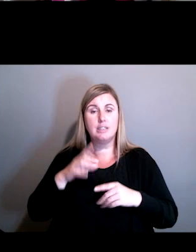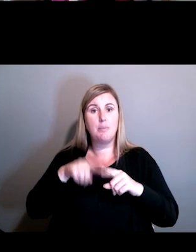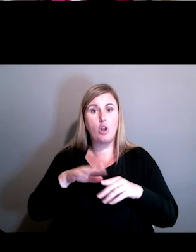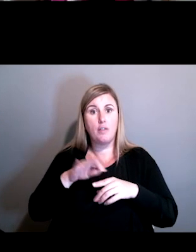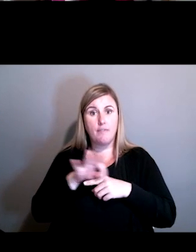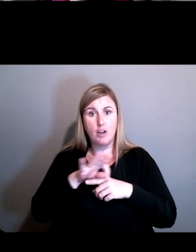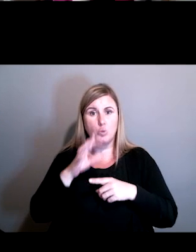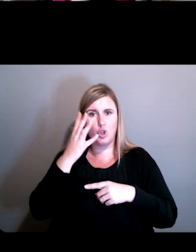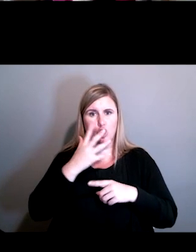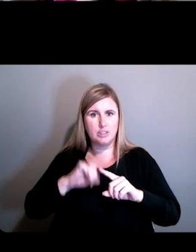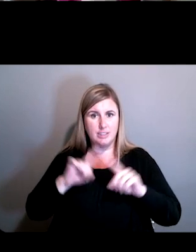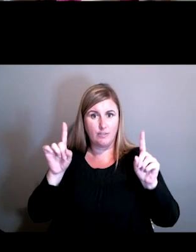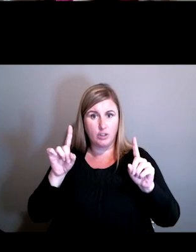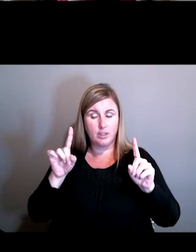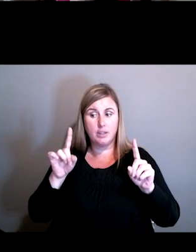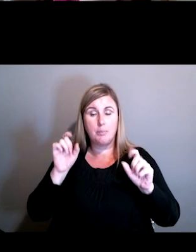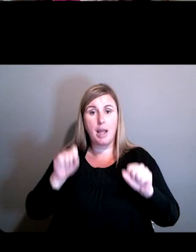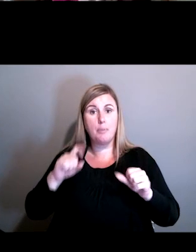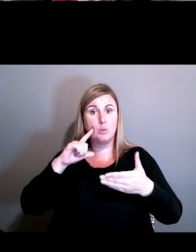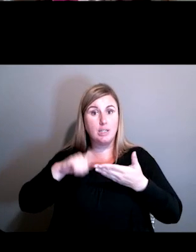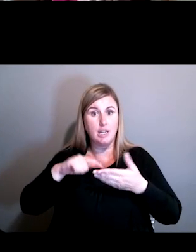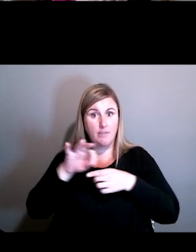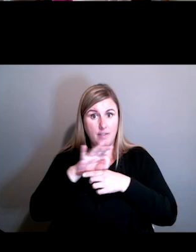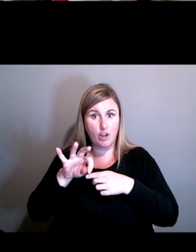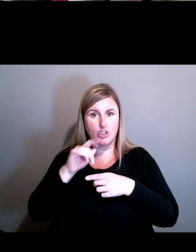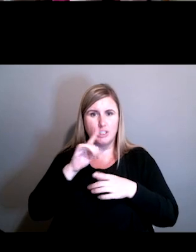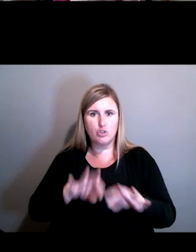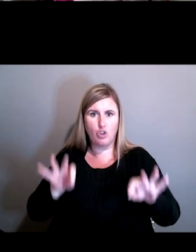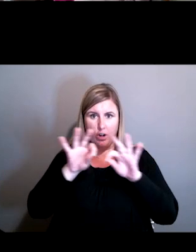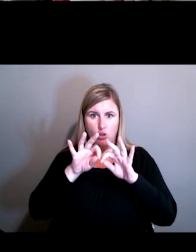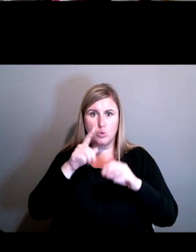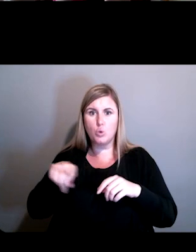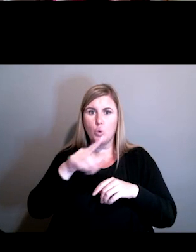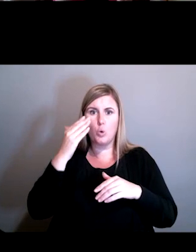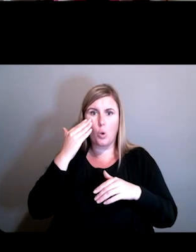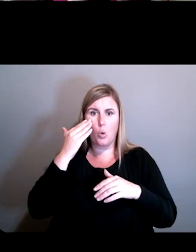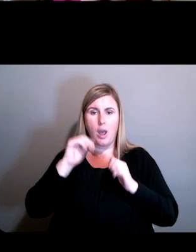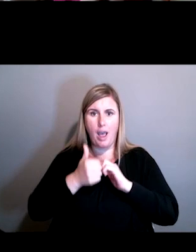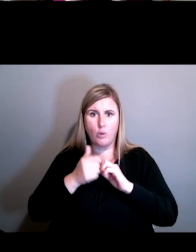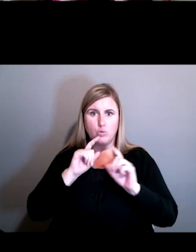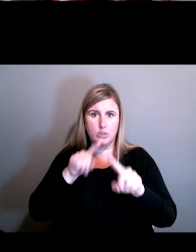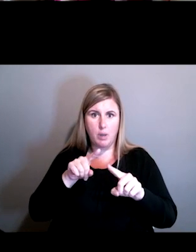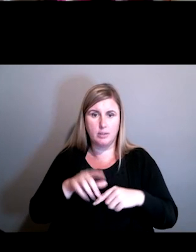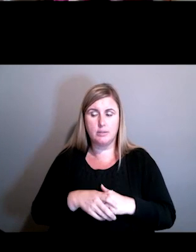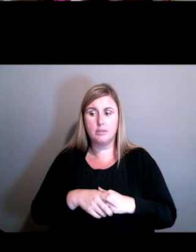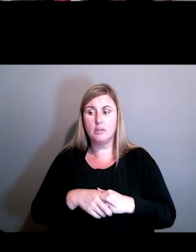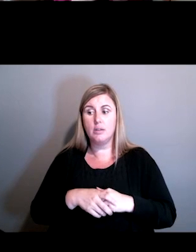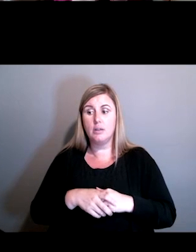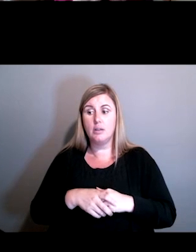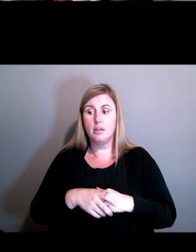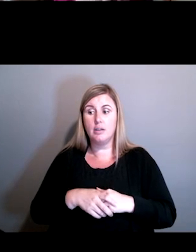identify the function is critical so that you know how to respond. So in this example, we're going to do an